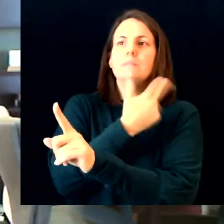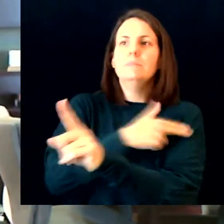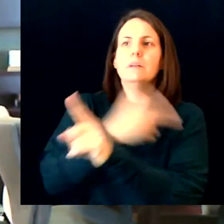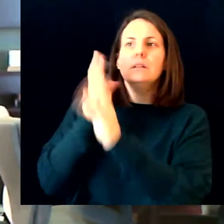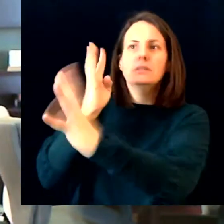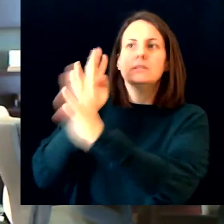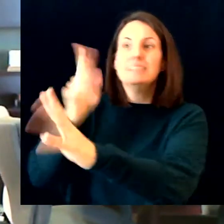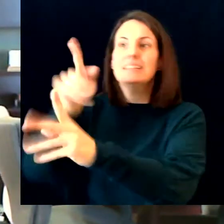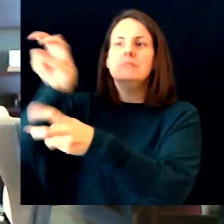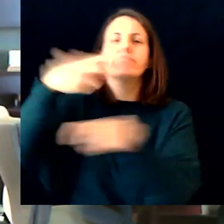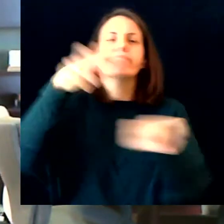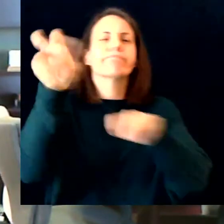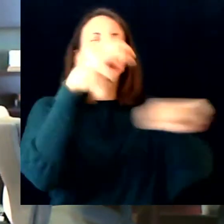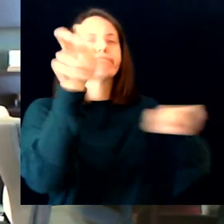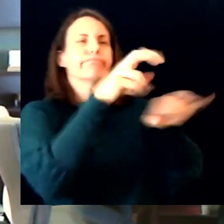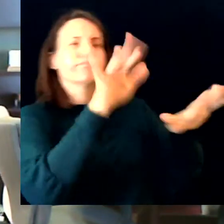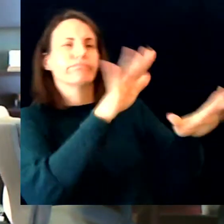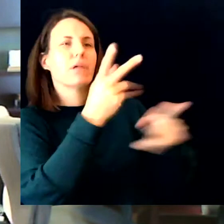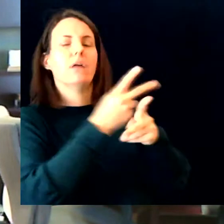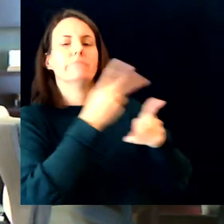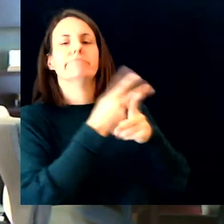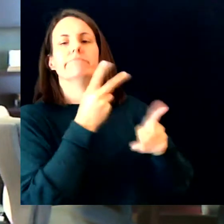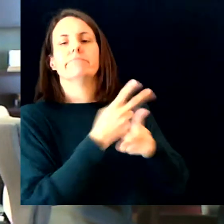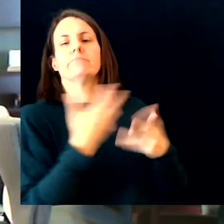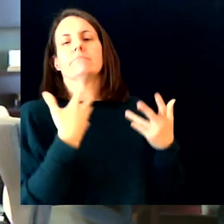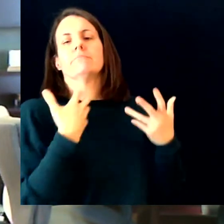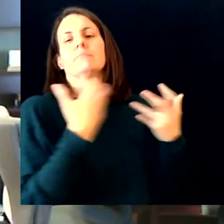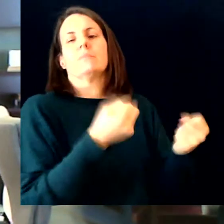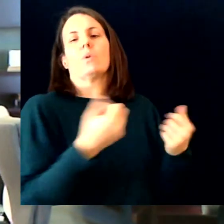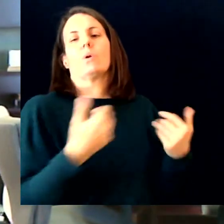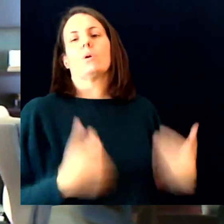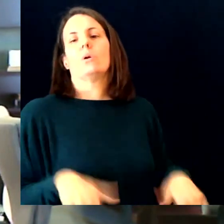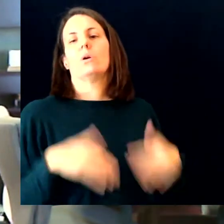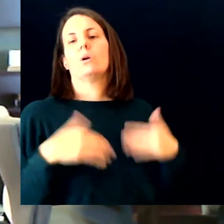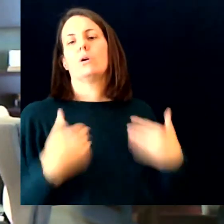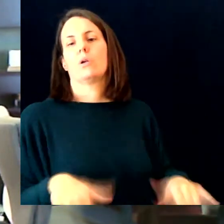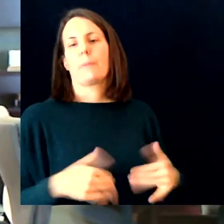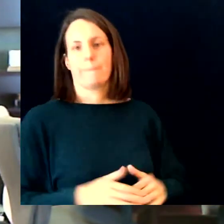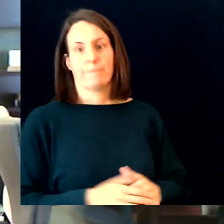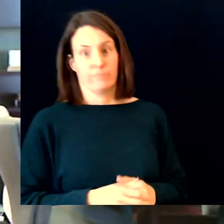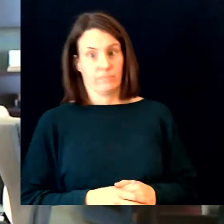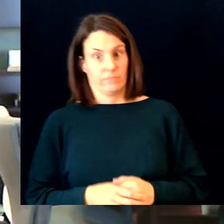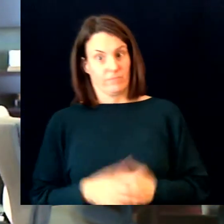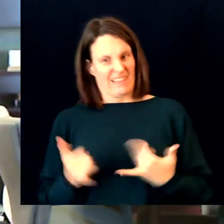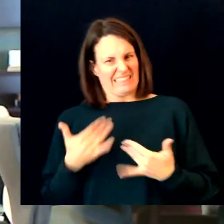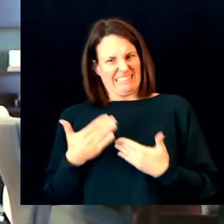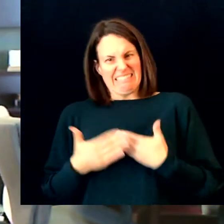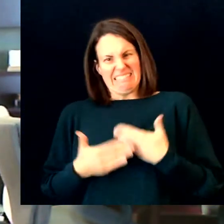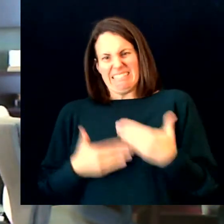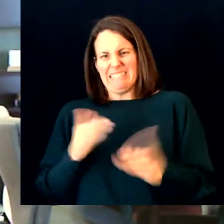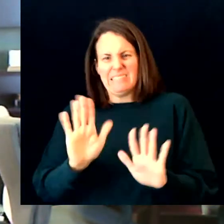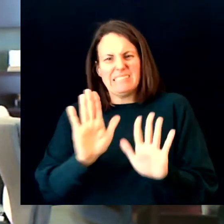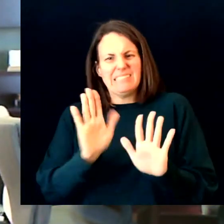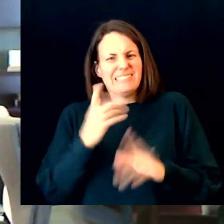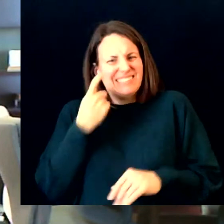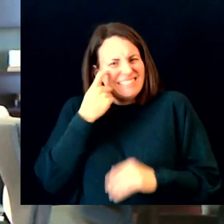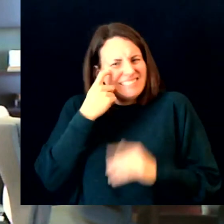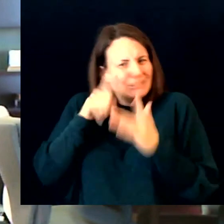So early days still, but very pleased with the progress and looking forward to continuing this very successful